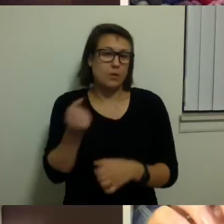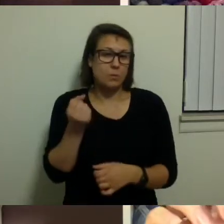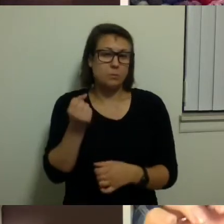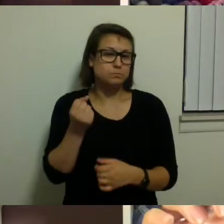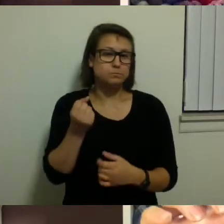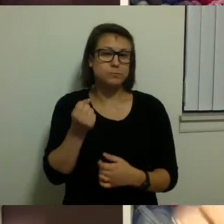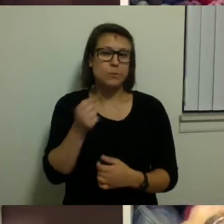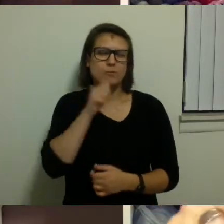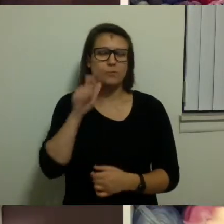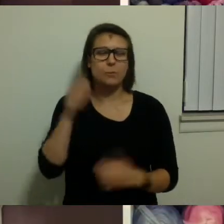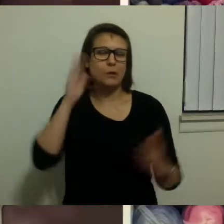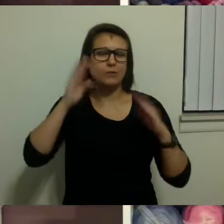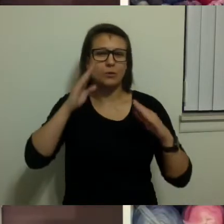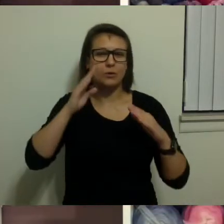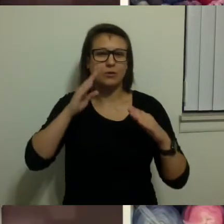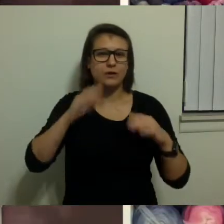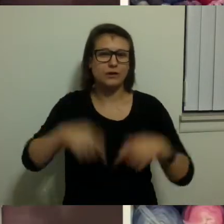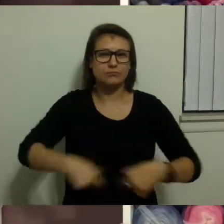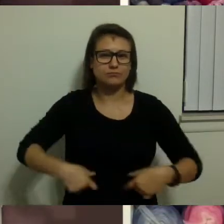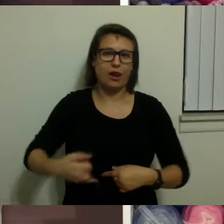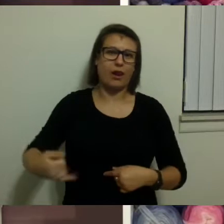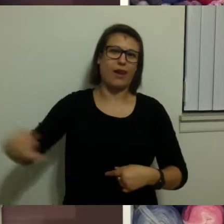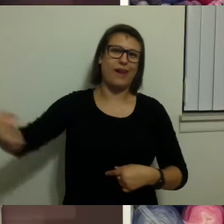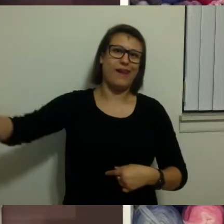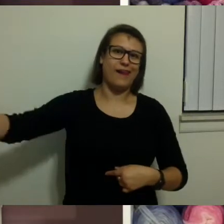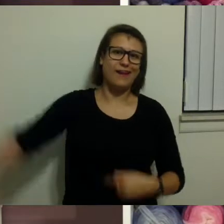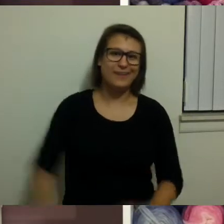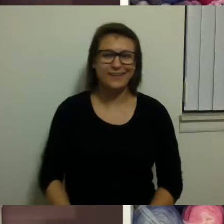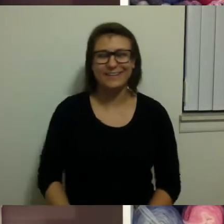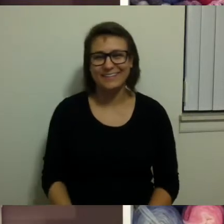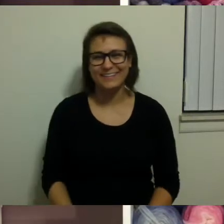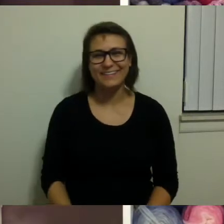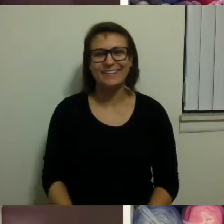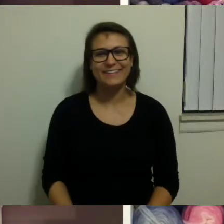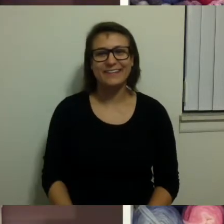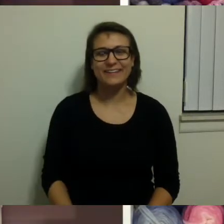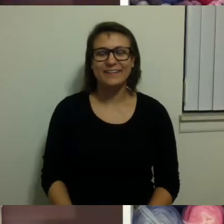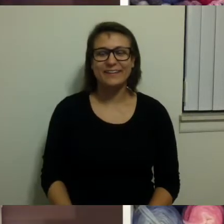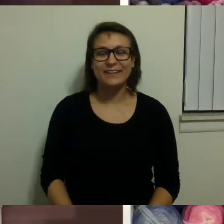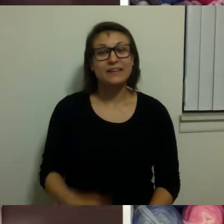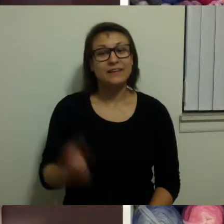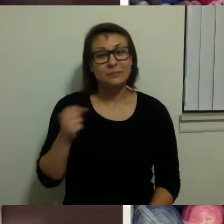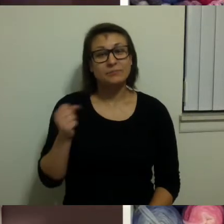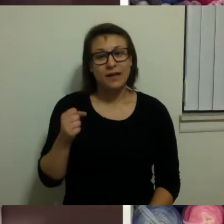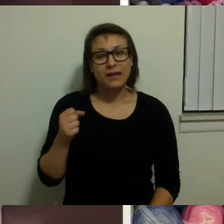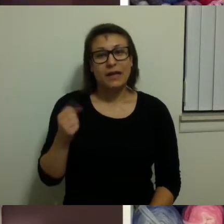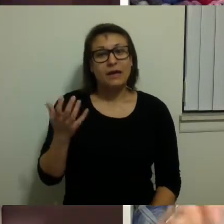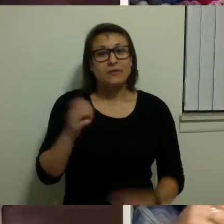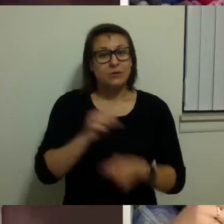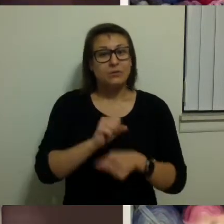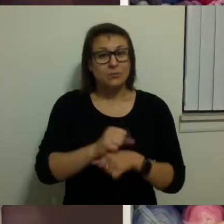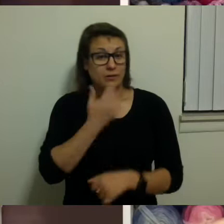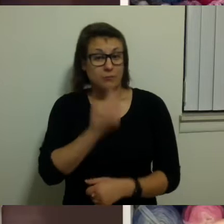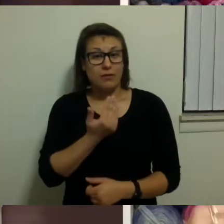I don't have to worry about the whole body of my sweater like running away on me. So yeah, it's working out